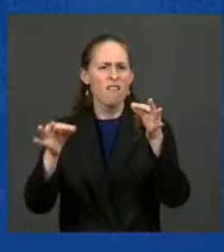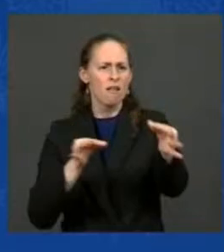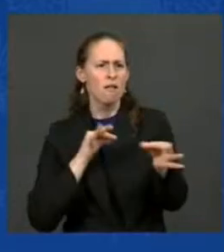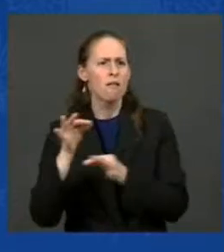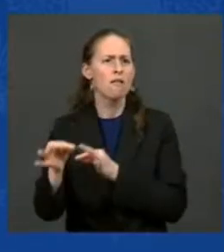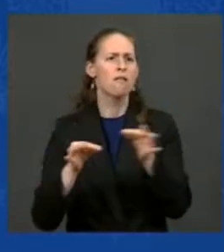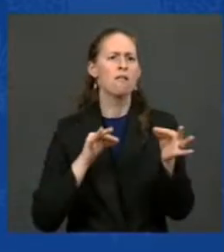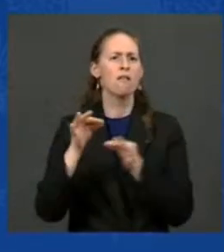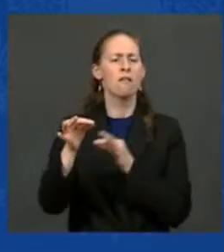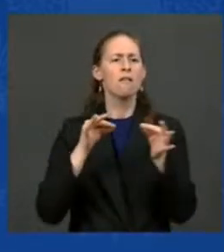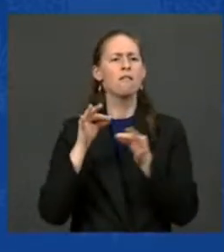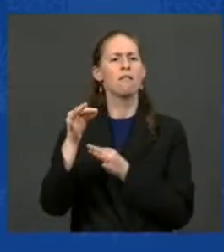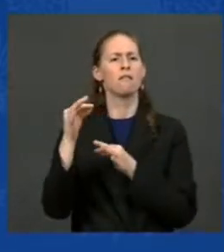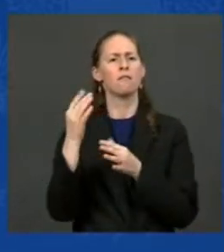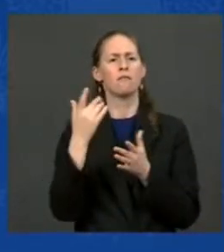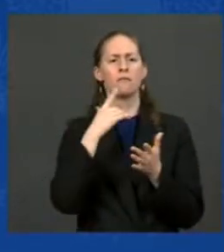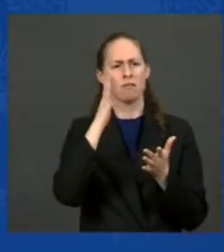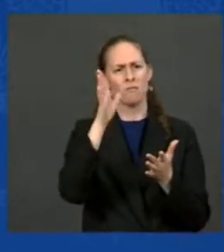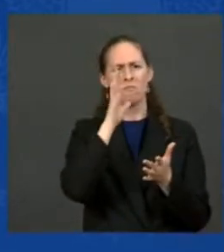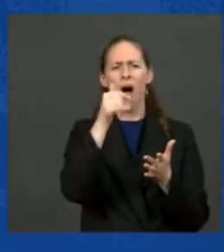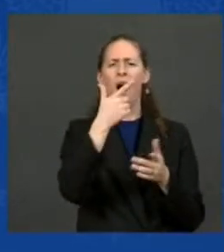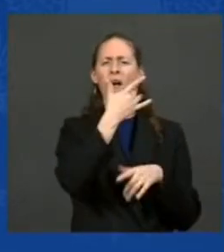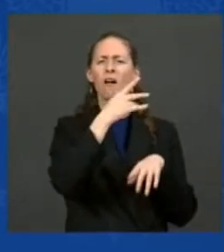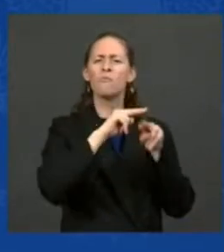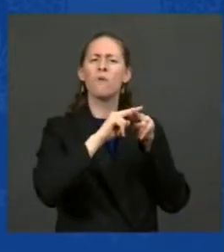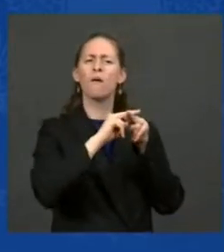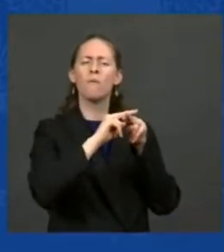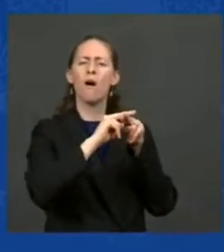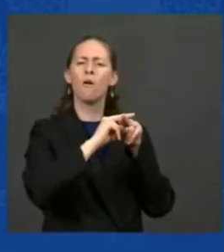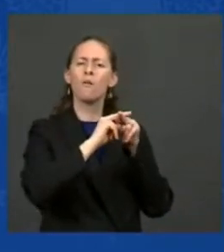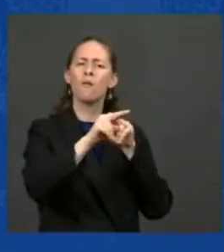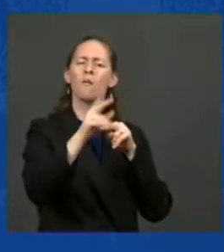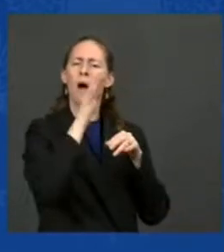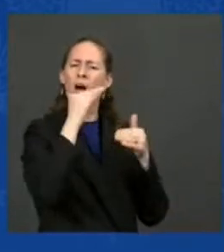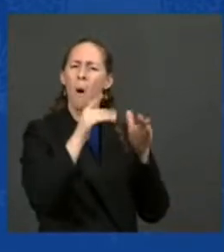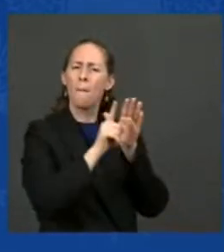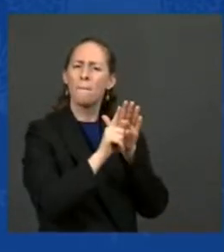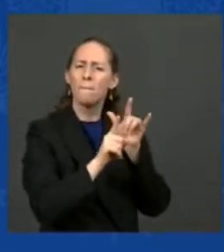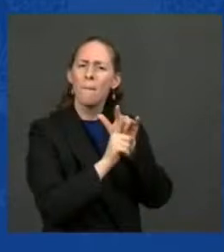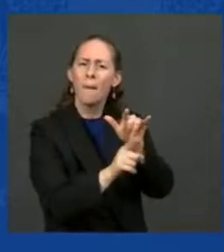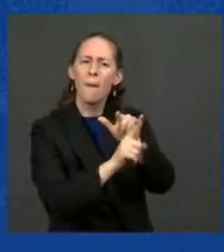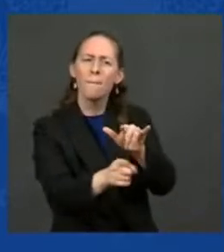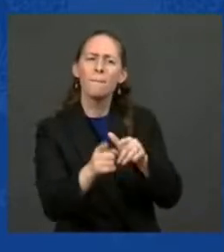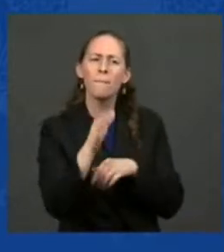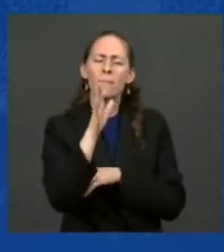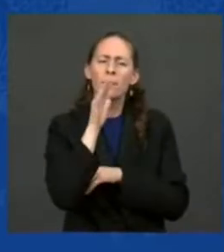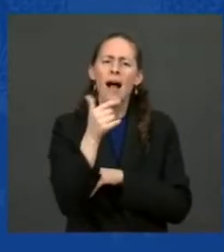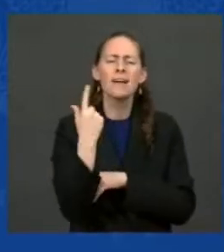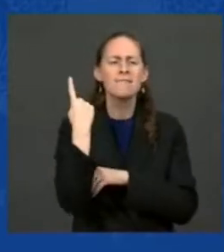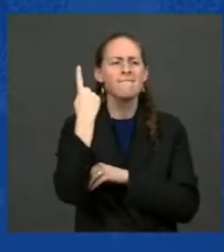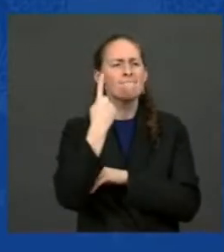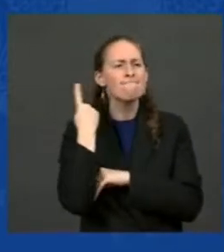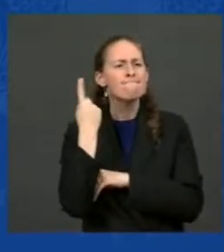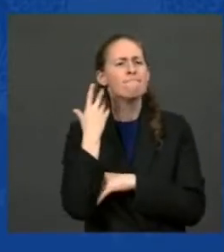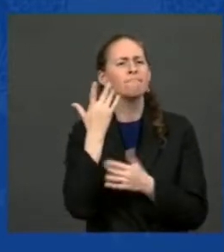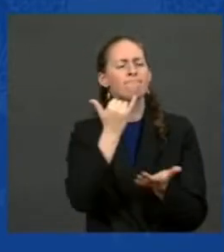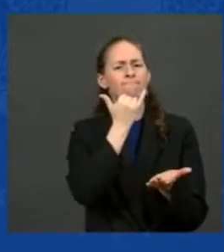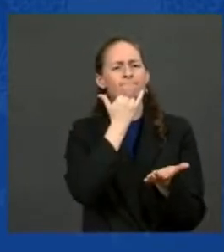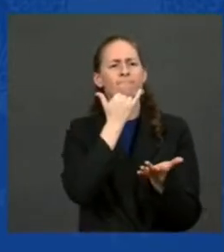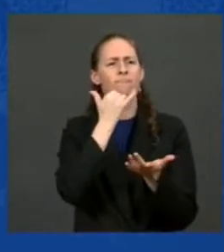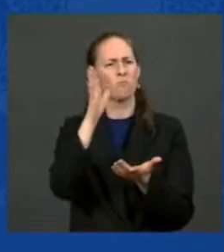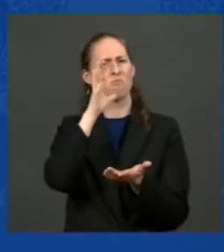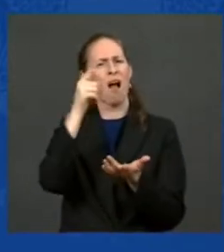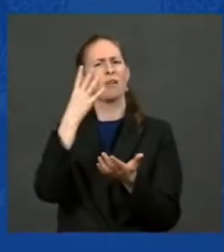toward the end of the war. How wrong it was that we turned away the St. Louis, a ship full of Jewish refugees from